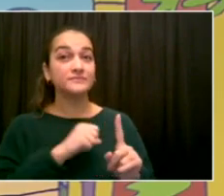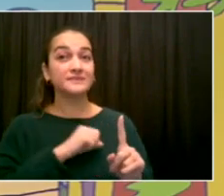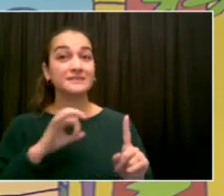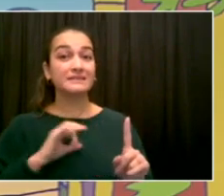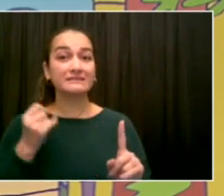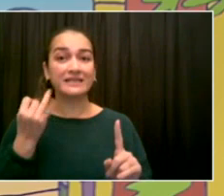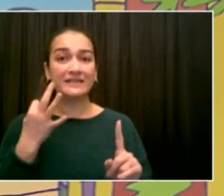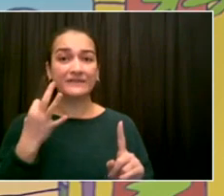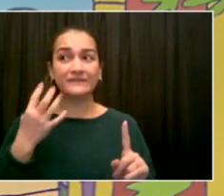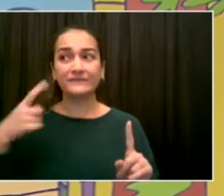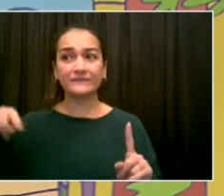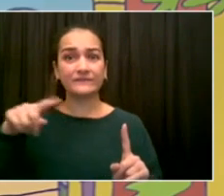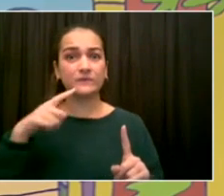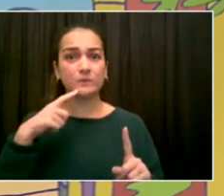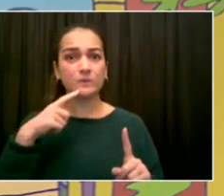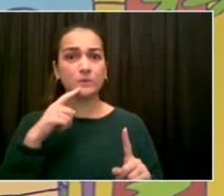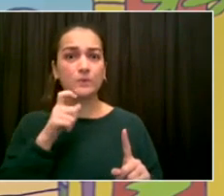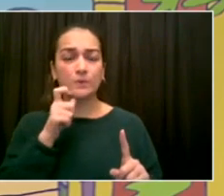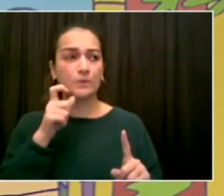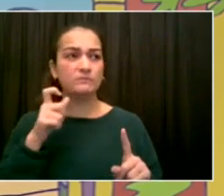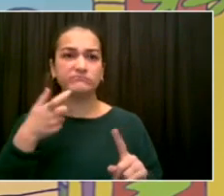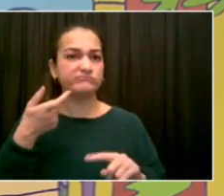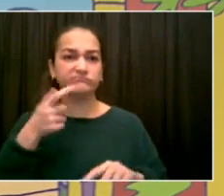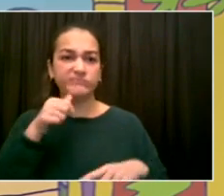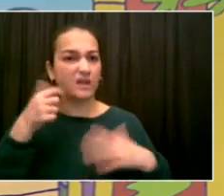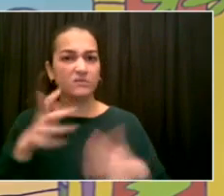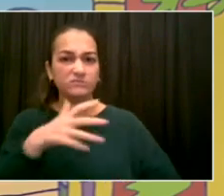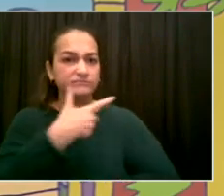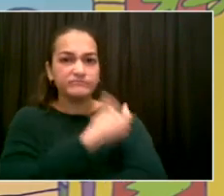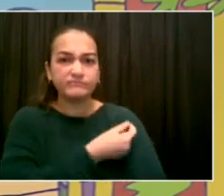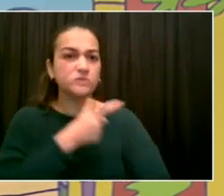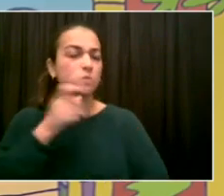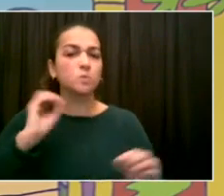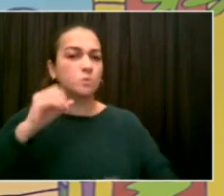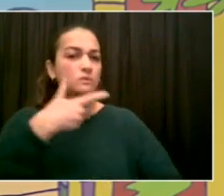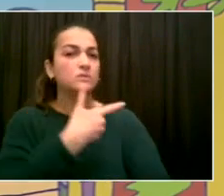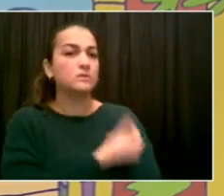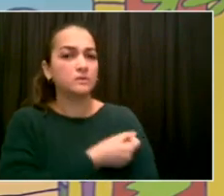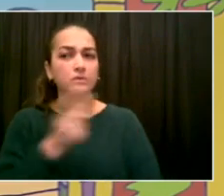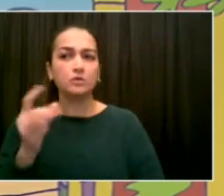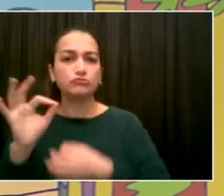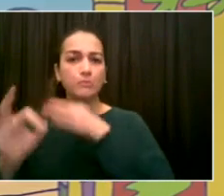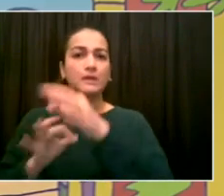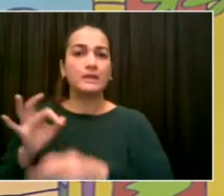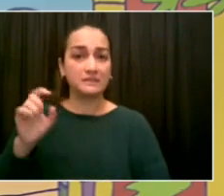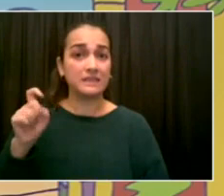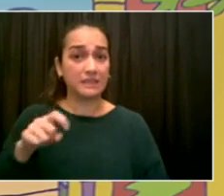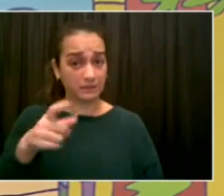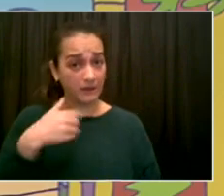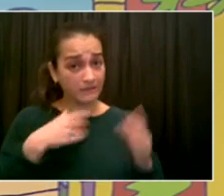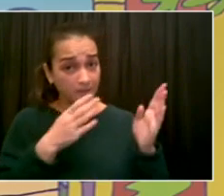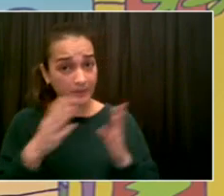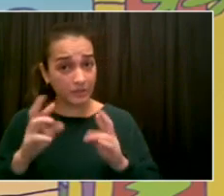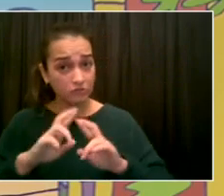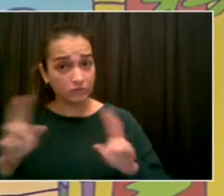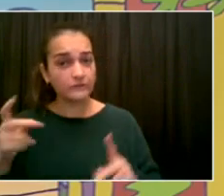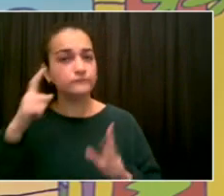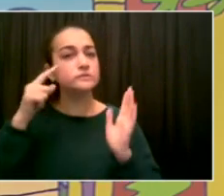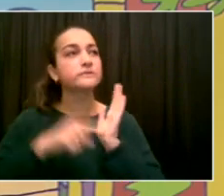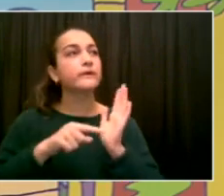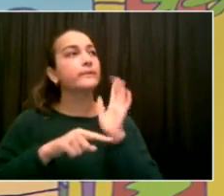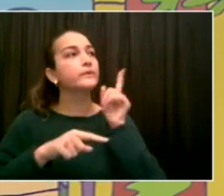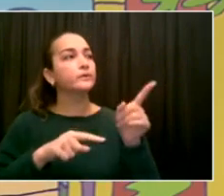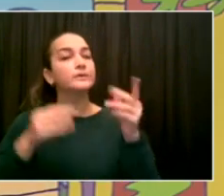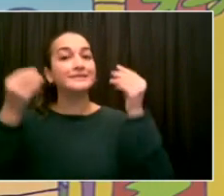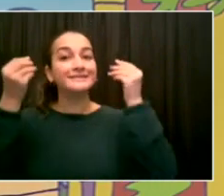much, Elizabeth, about substitutes. I mean, obviously, when we're talking about teachers, we have a history of substitute teachers. It's a different